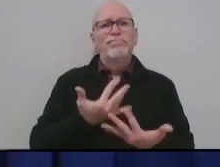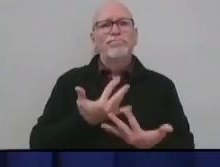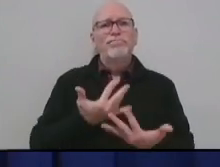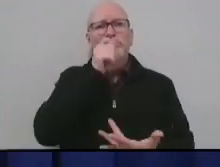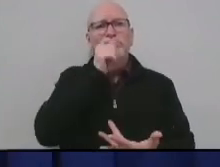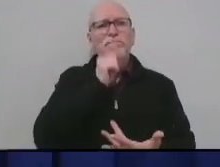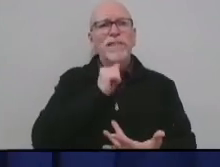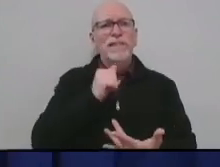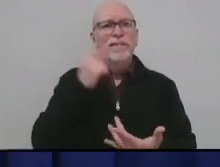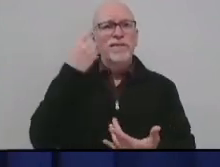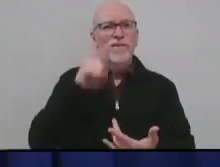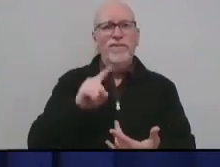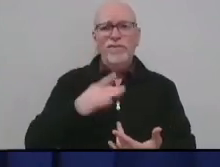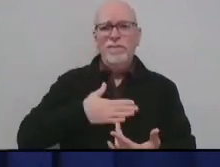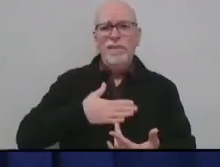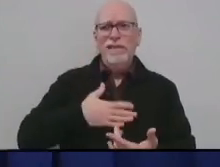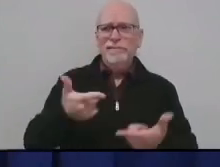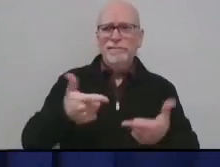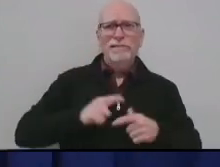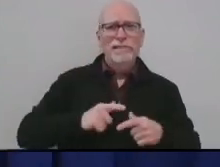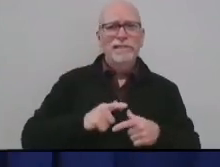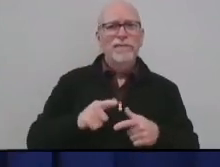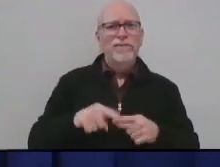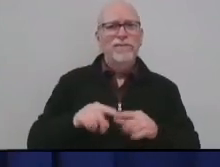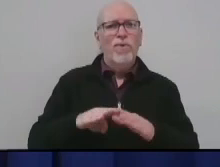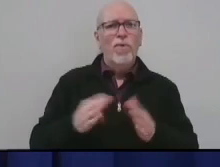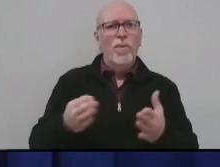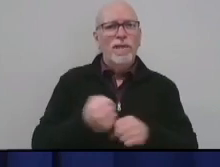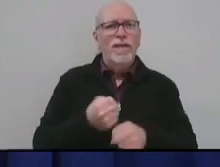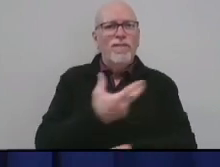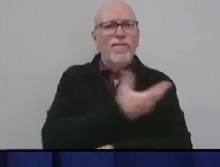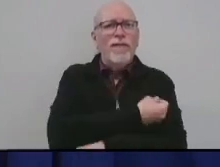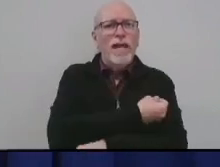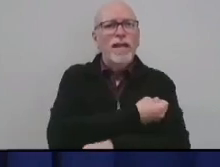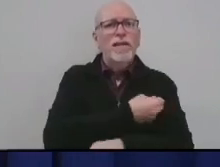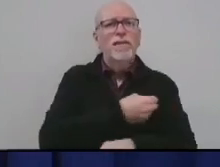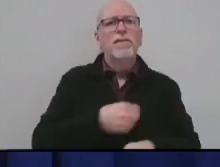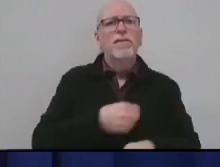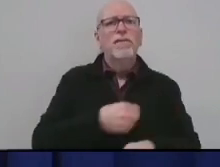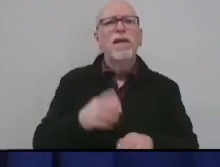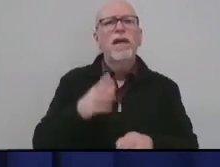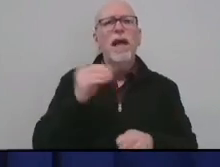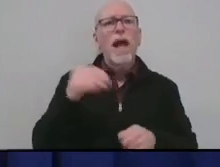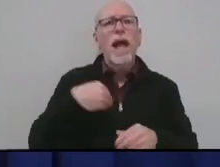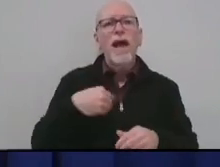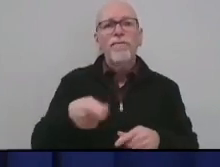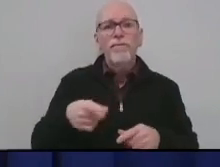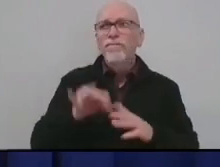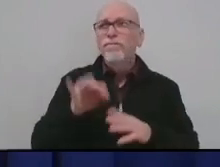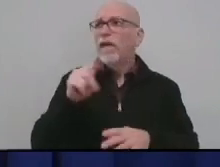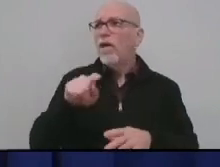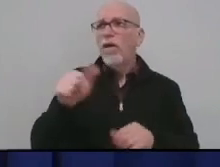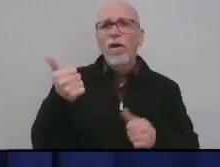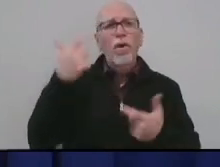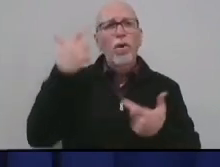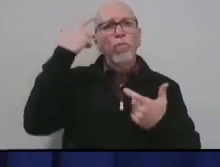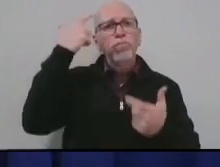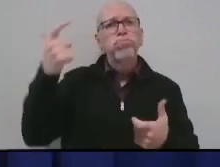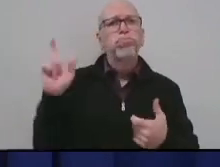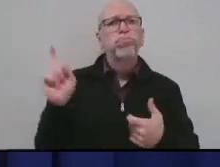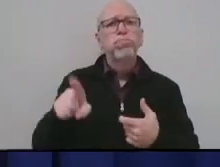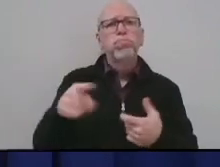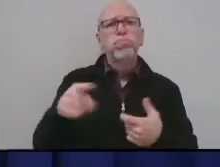opportunity to open up to get the vaccine, just to have them find out that there are healthy 20,